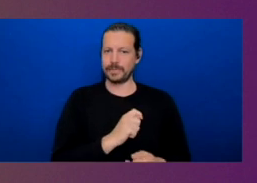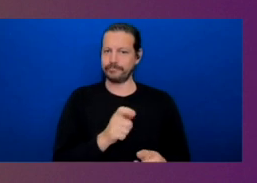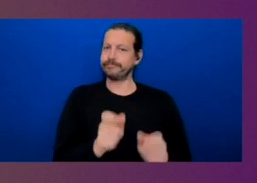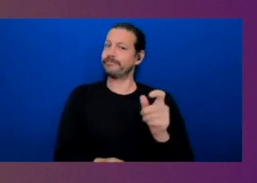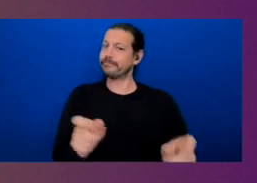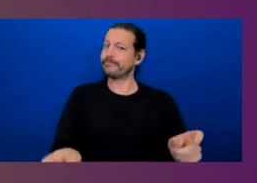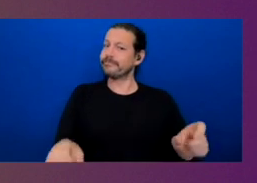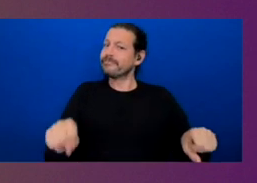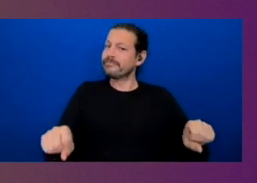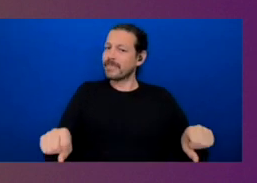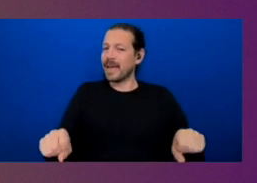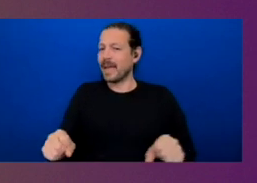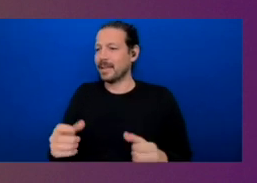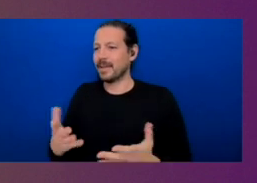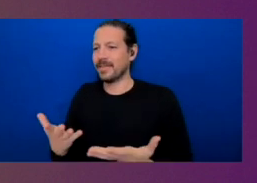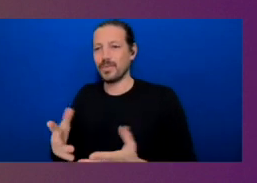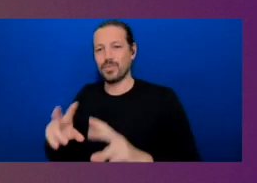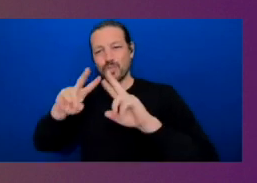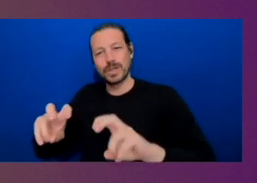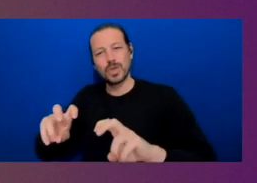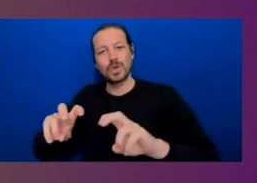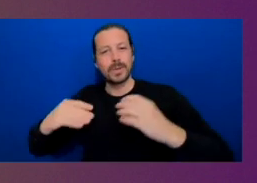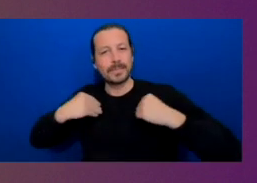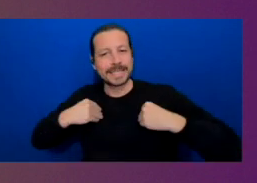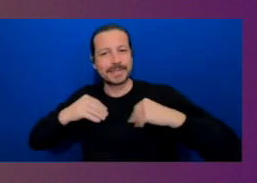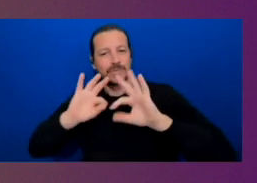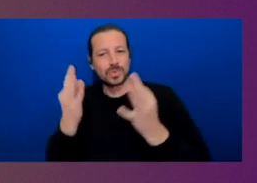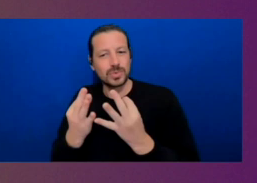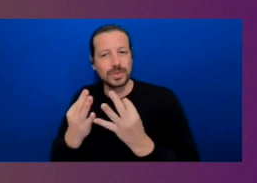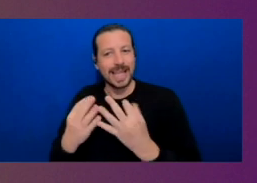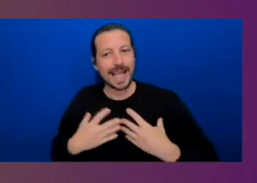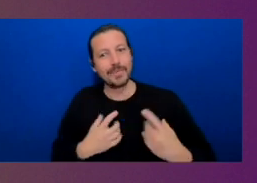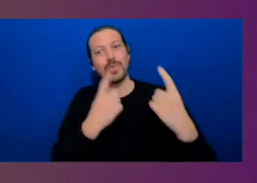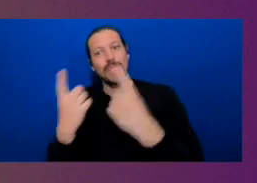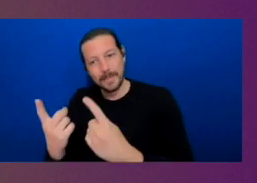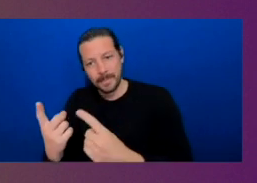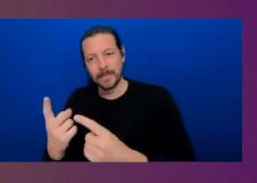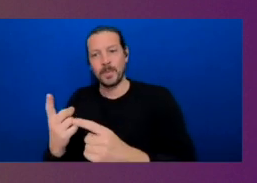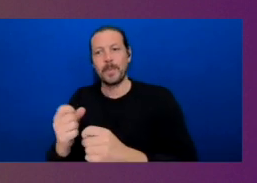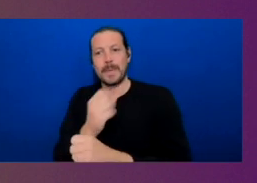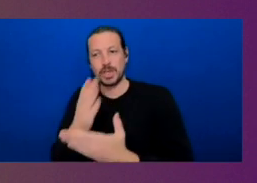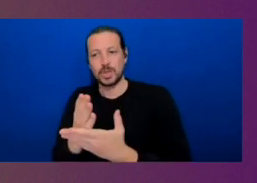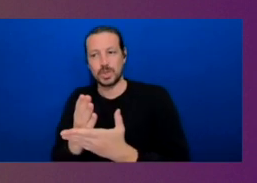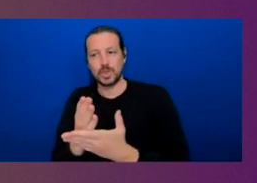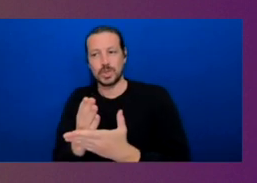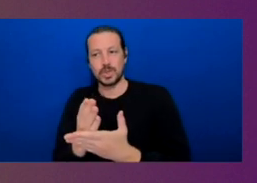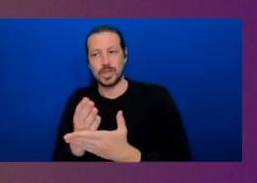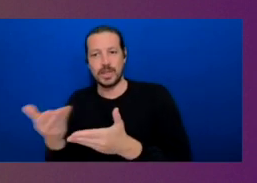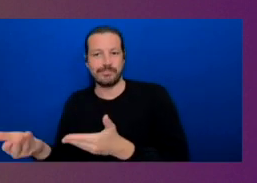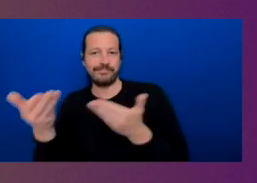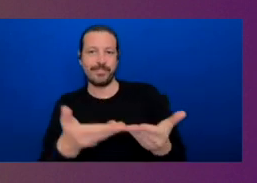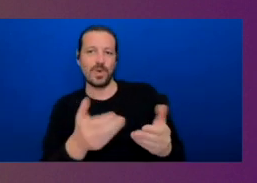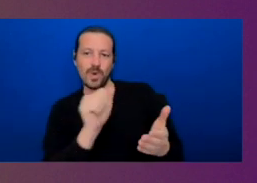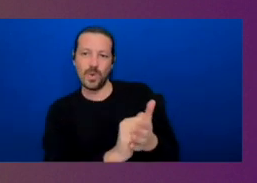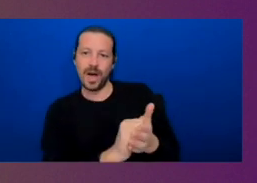the researcher or the organisation doing the review to make sure that they're given the framing of the question that gives